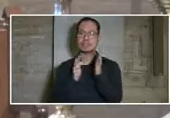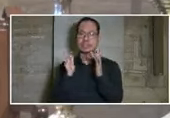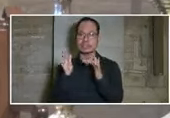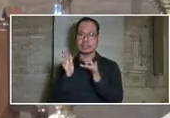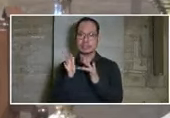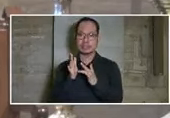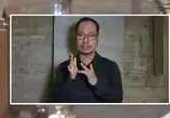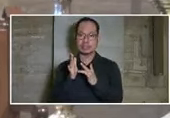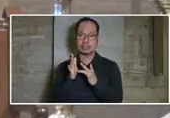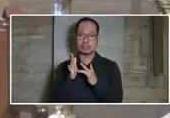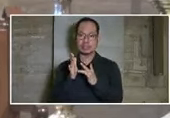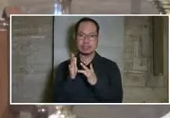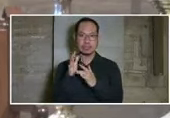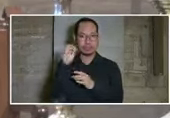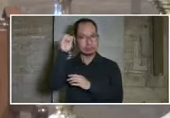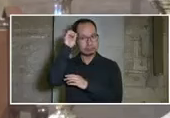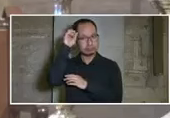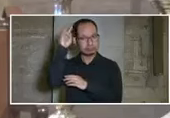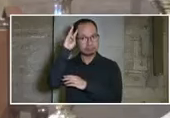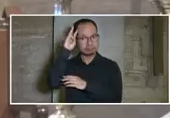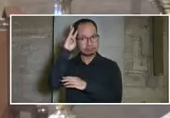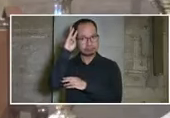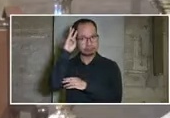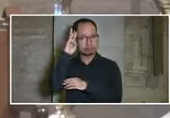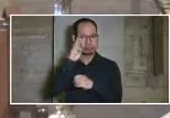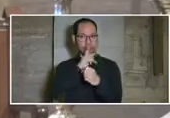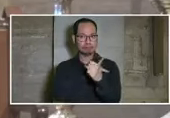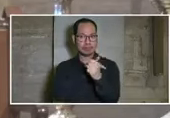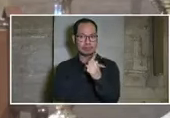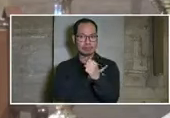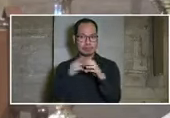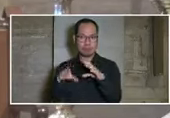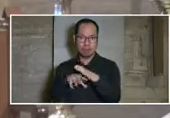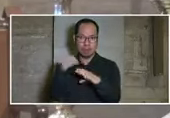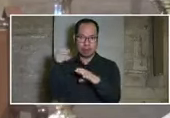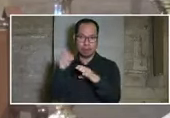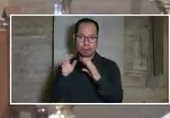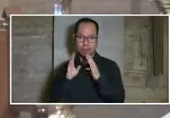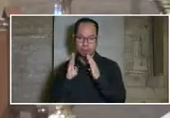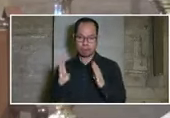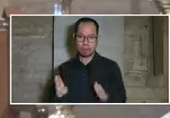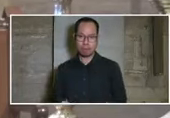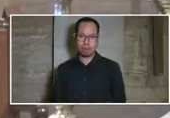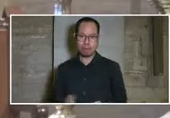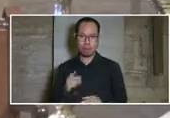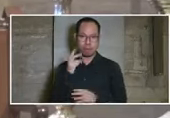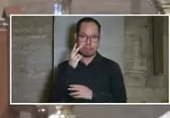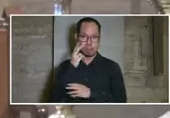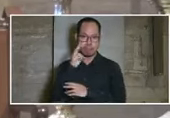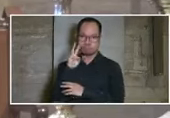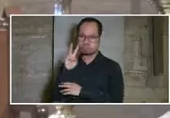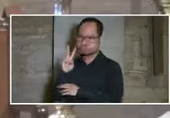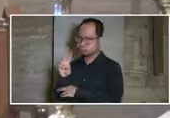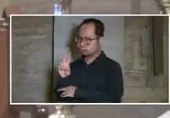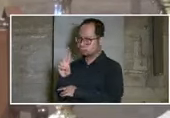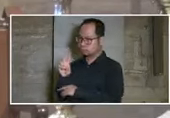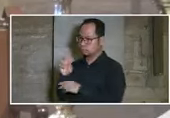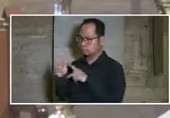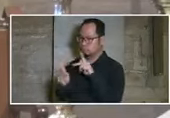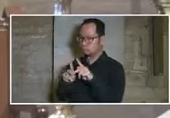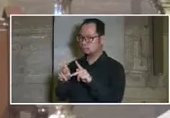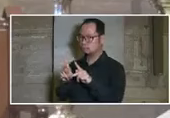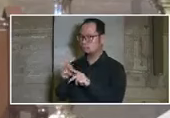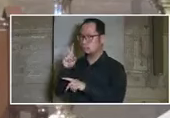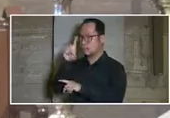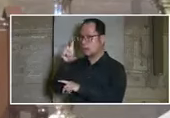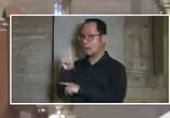Jesus, aware at once that power had gone out from him, turned around in the crowd and